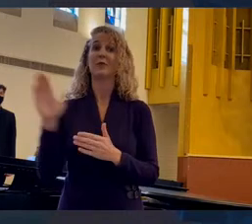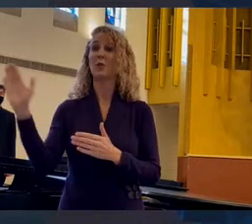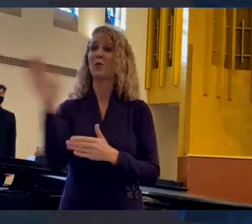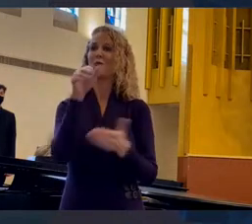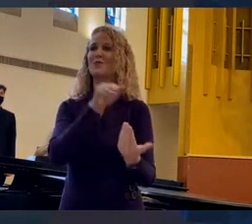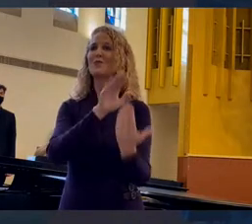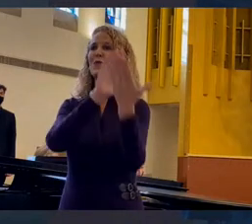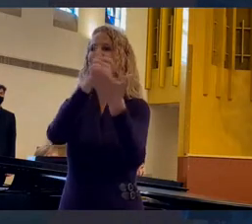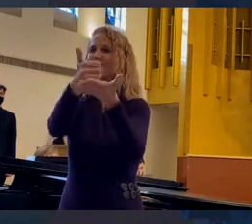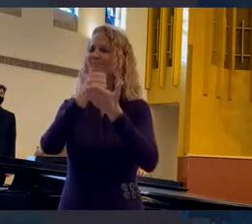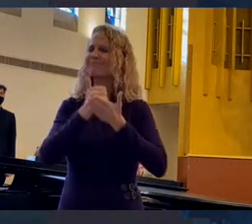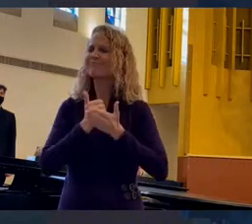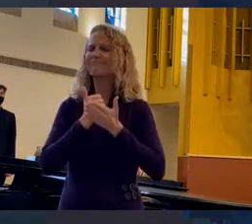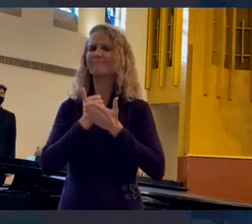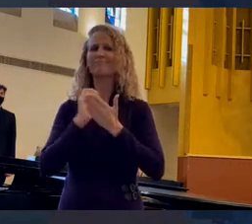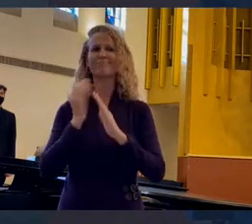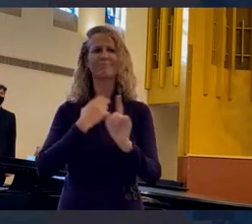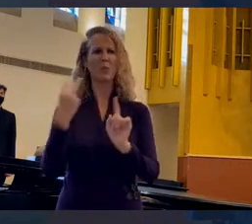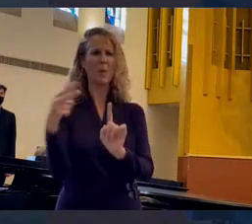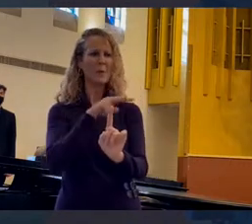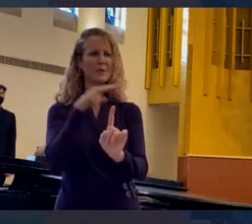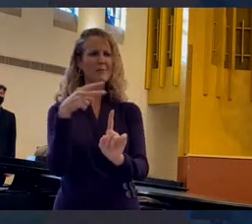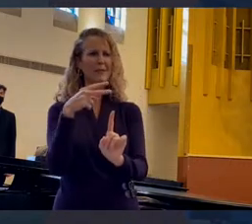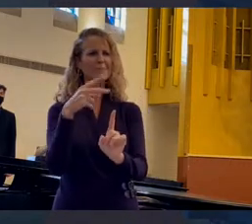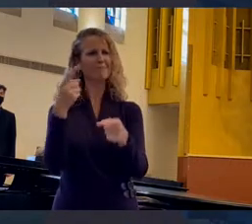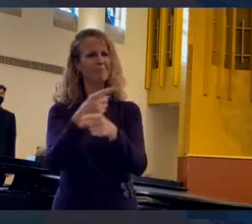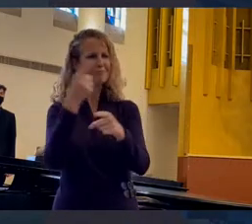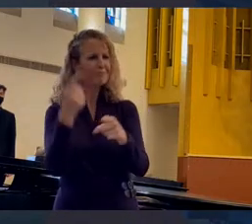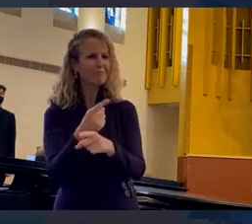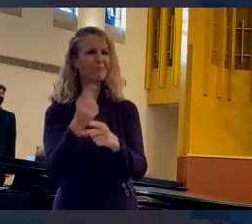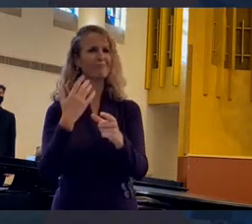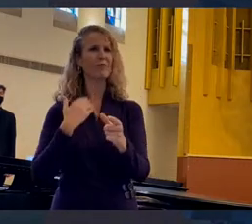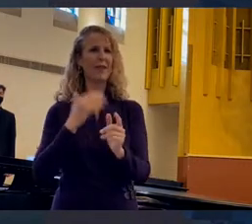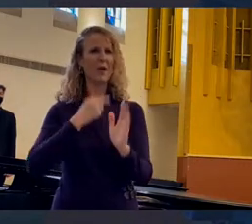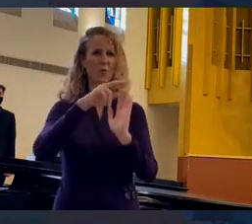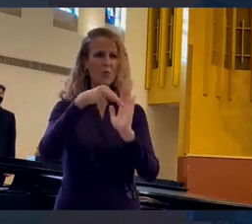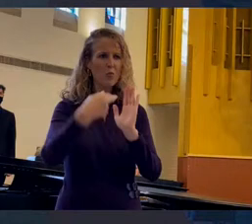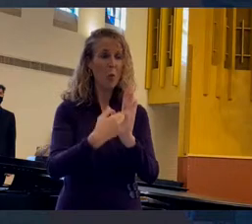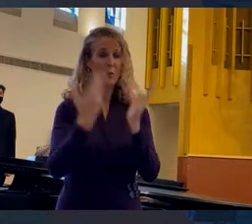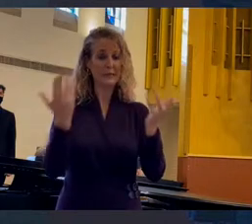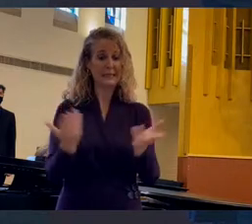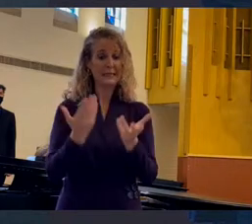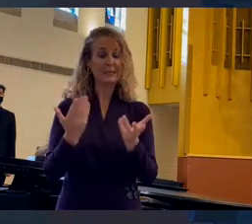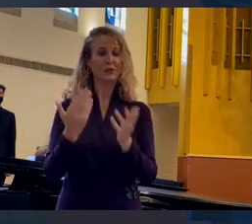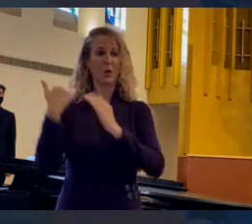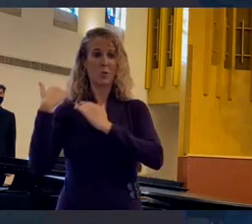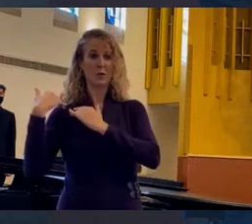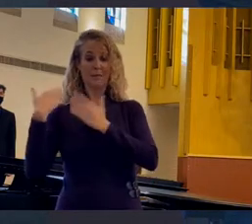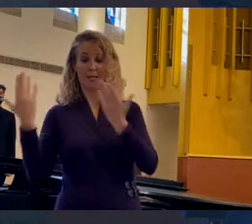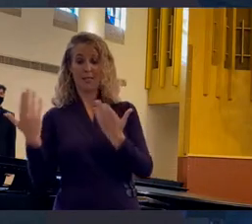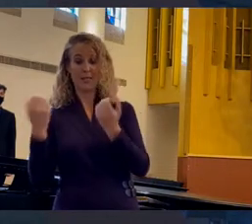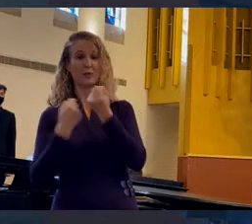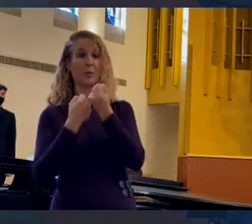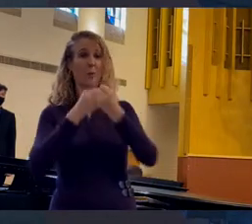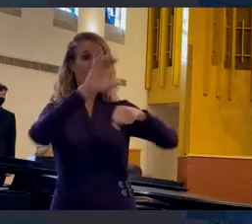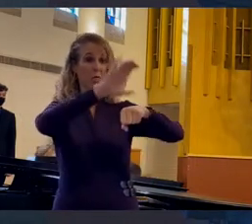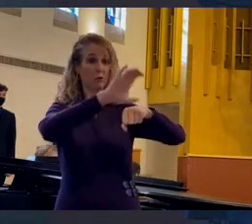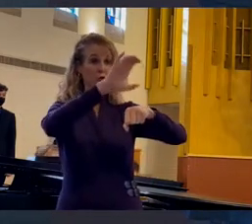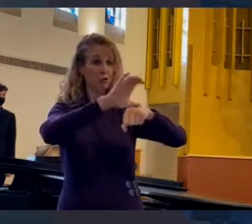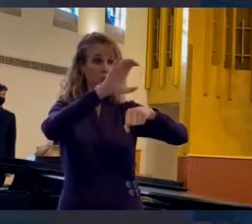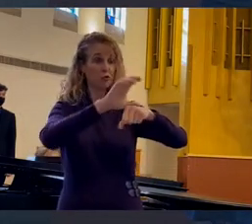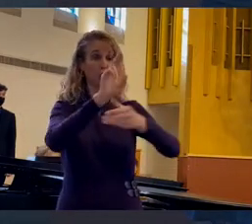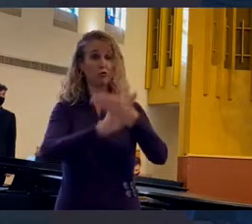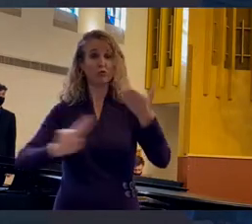presence helps us to keep a healthy perspective on our roles in and responsibilities to the church,